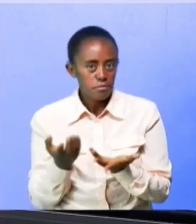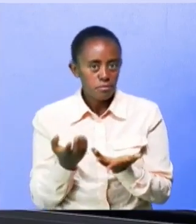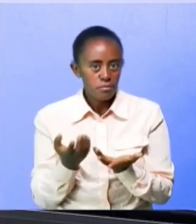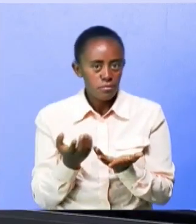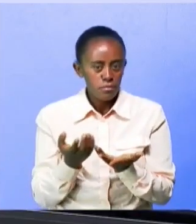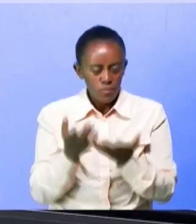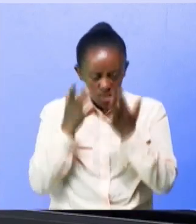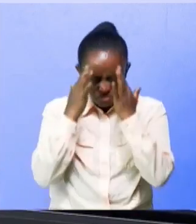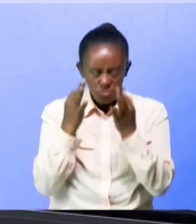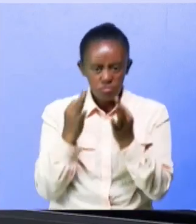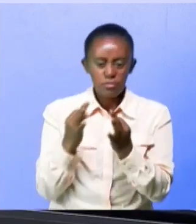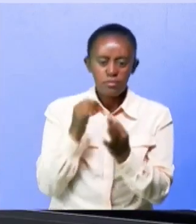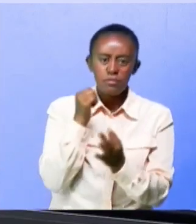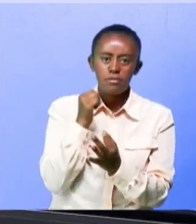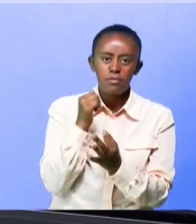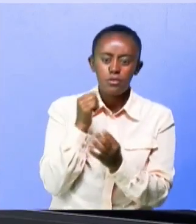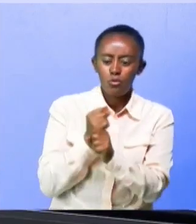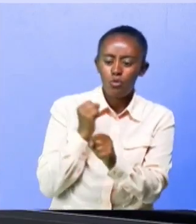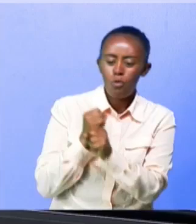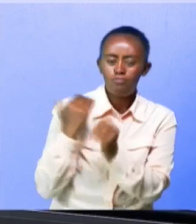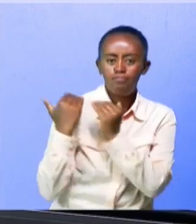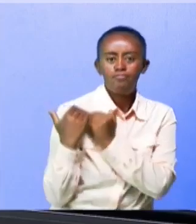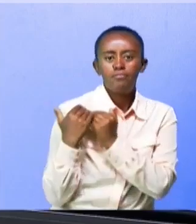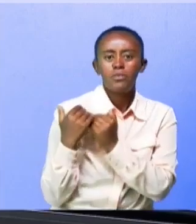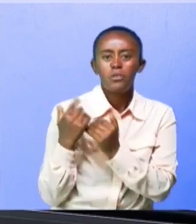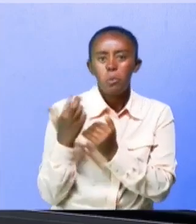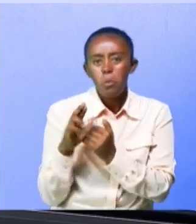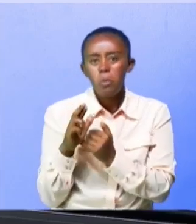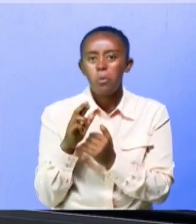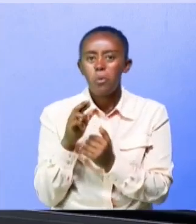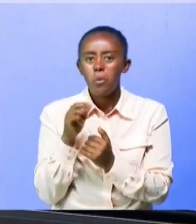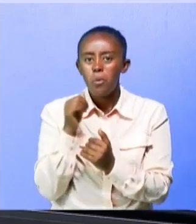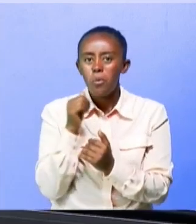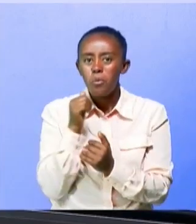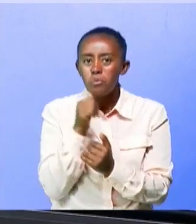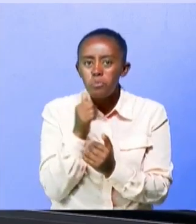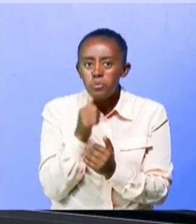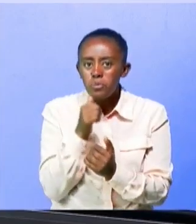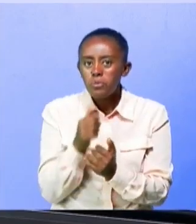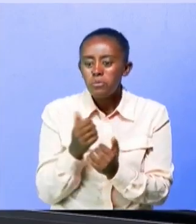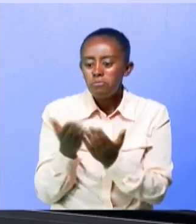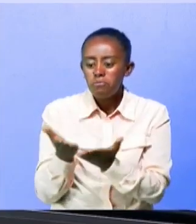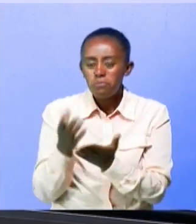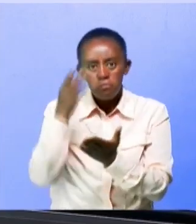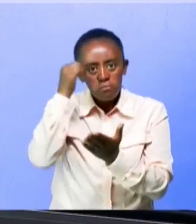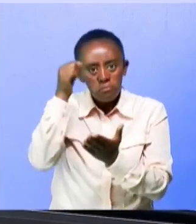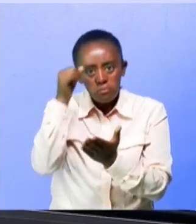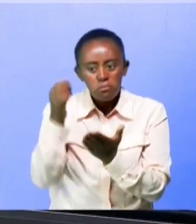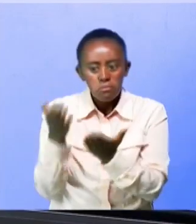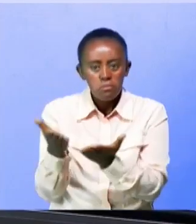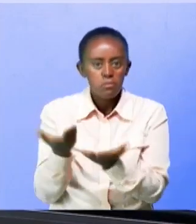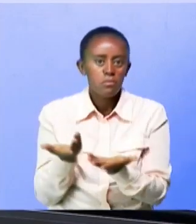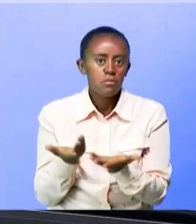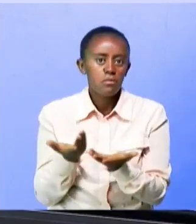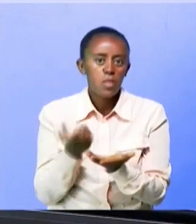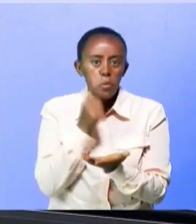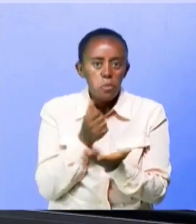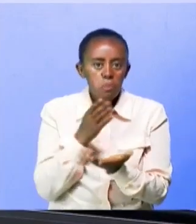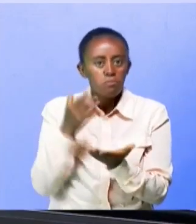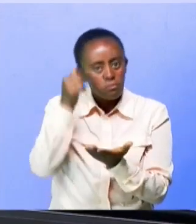specific job or activity that belongs to men, that belongs to